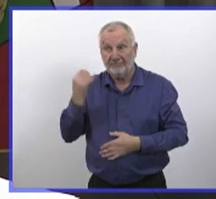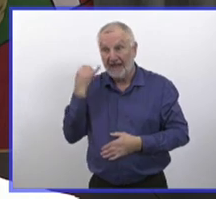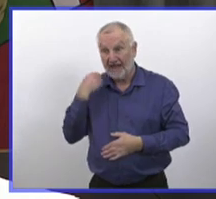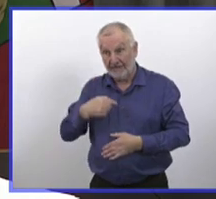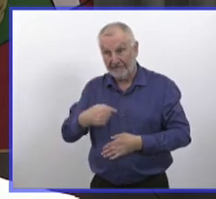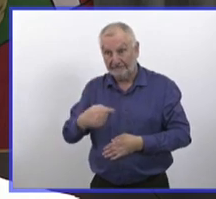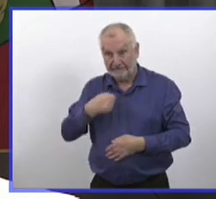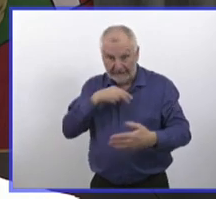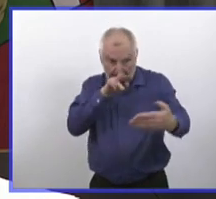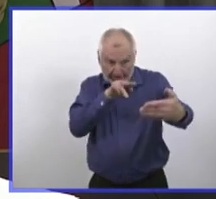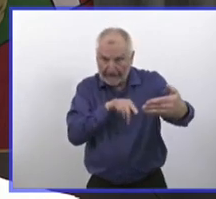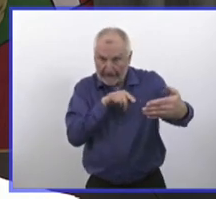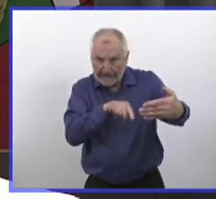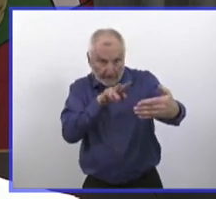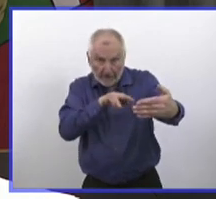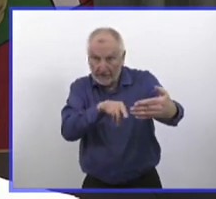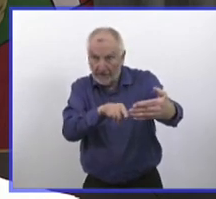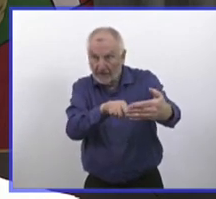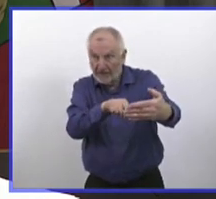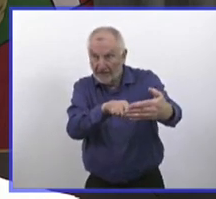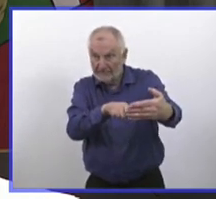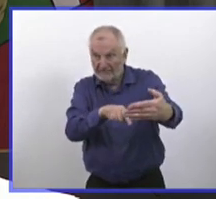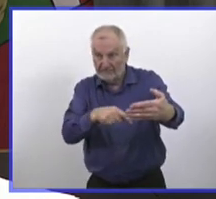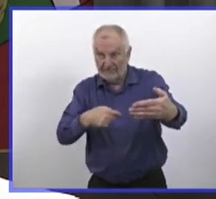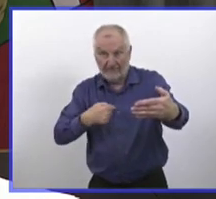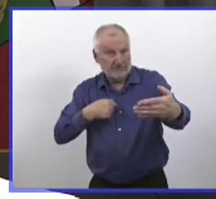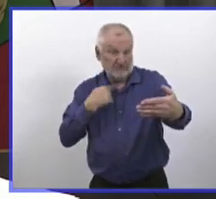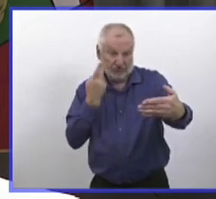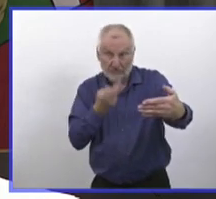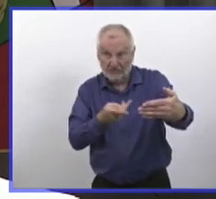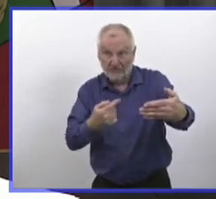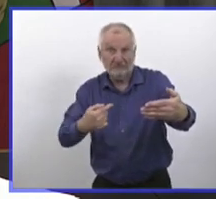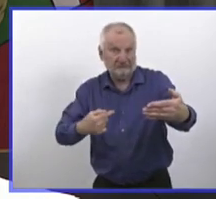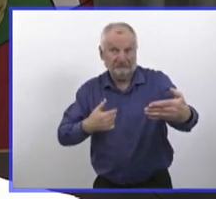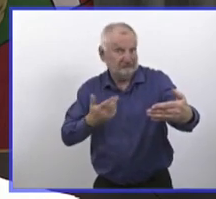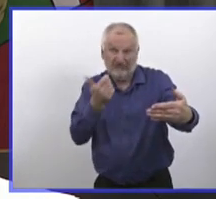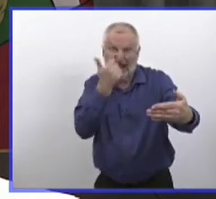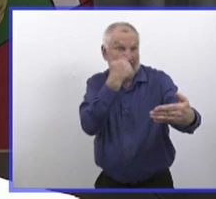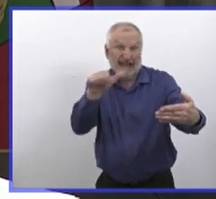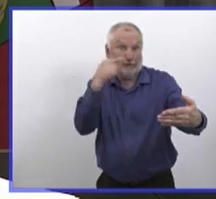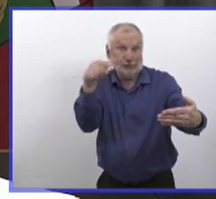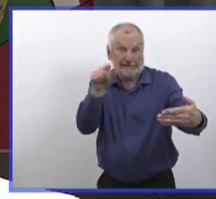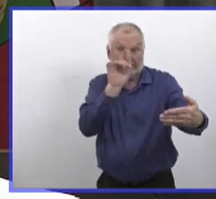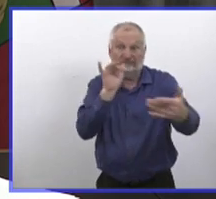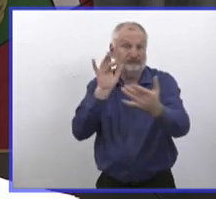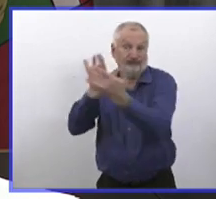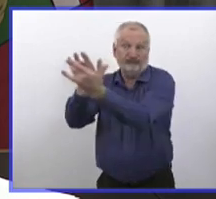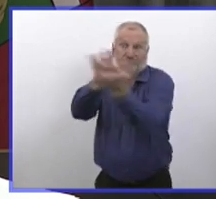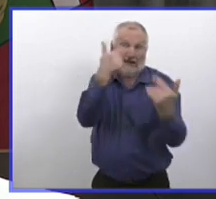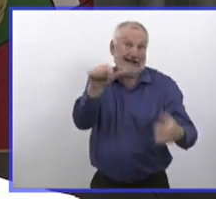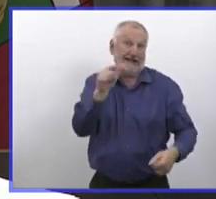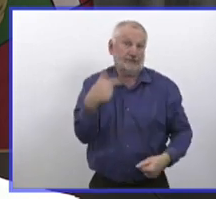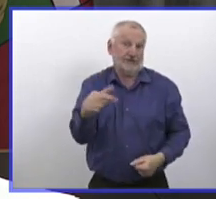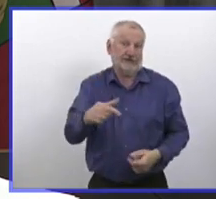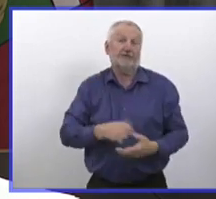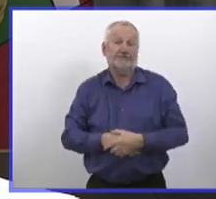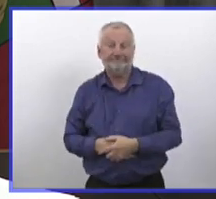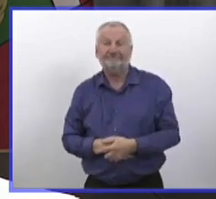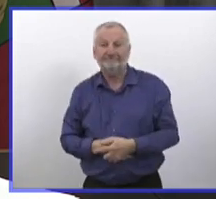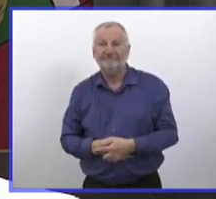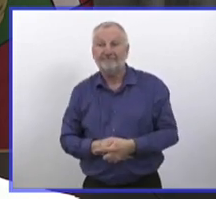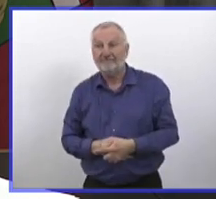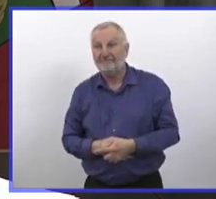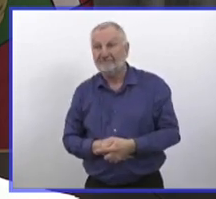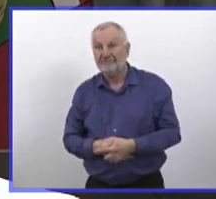list, they can call any of the ones that are labeled as accepting phone calls and discuss with